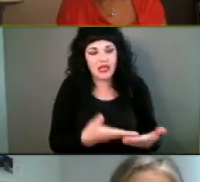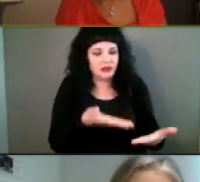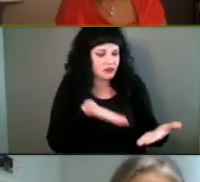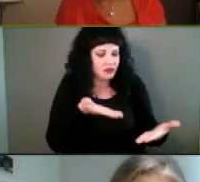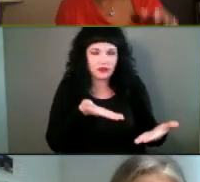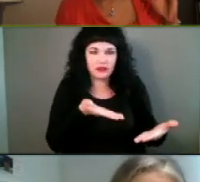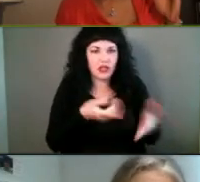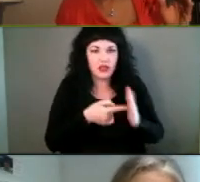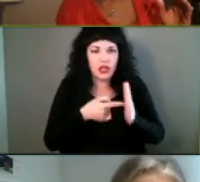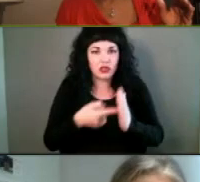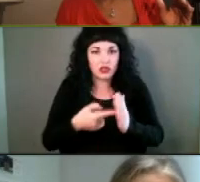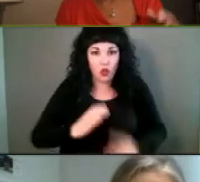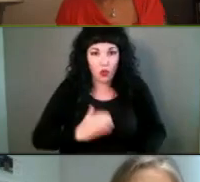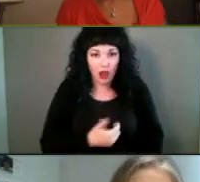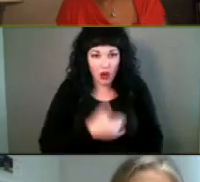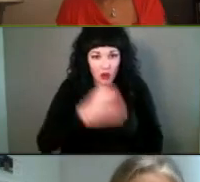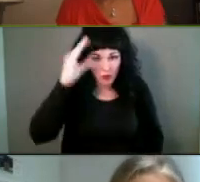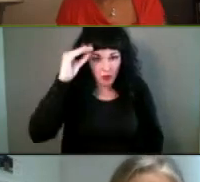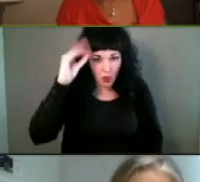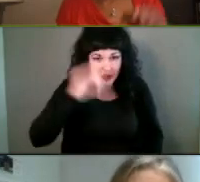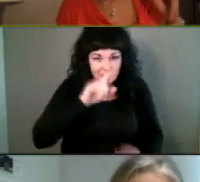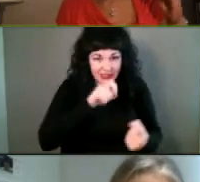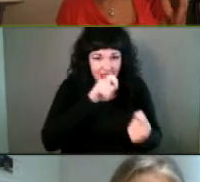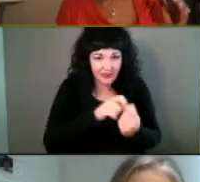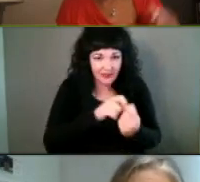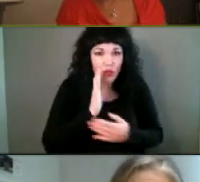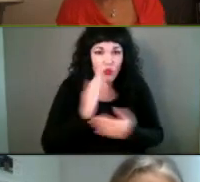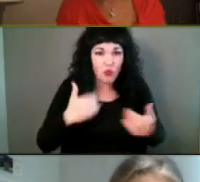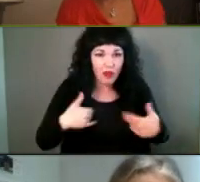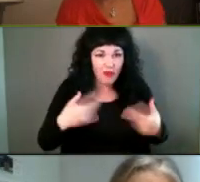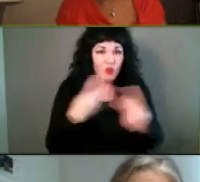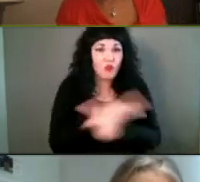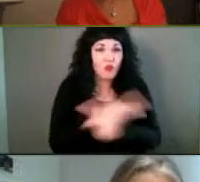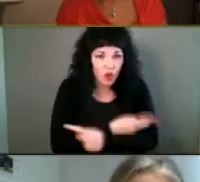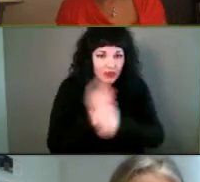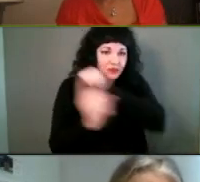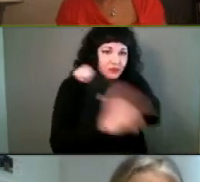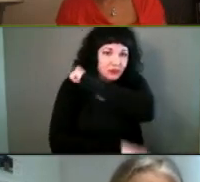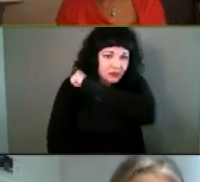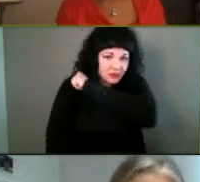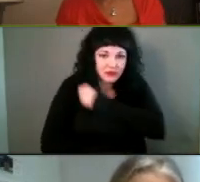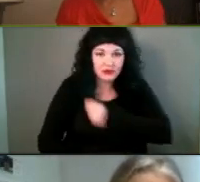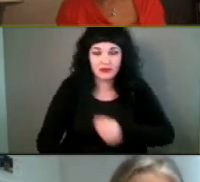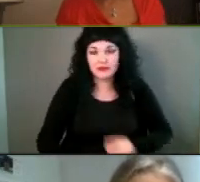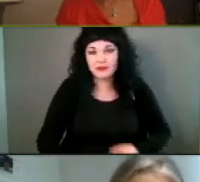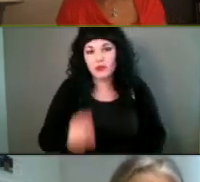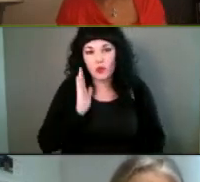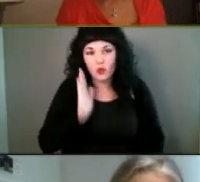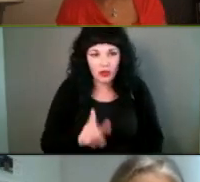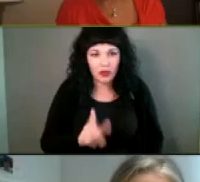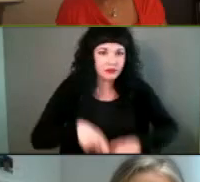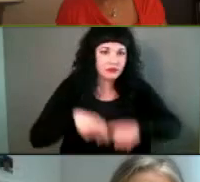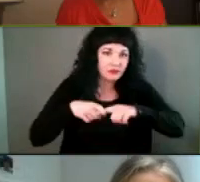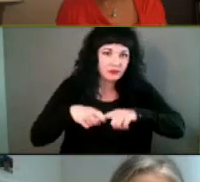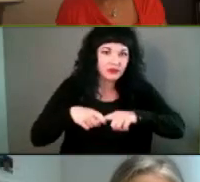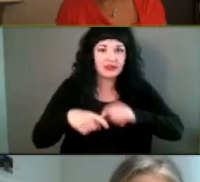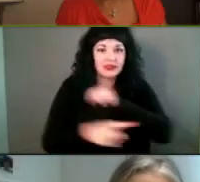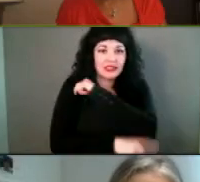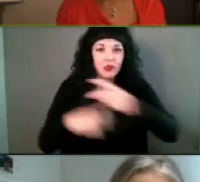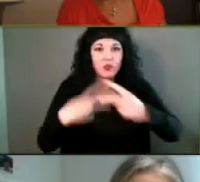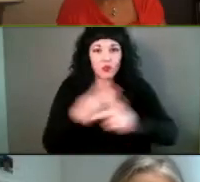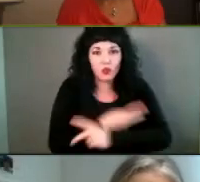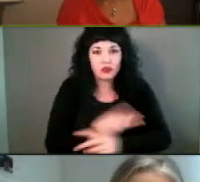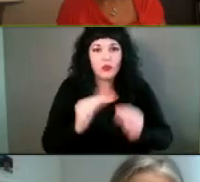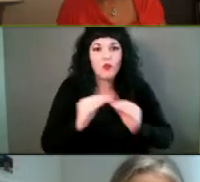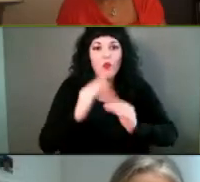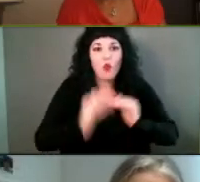punishments, escalation in punishment or discipline, if you will, at rates far greater than our girls. And so we really